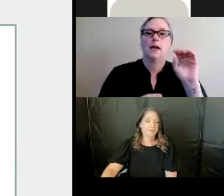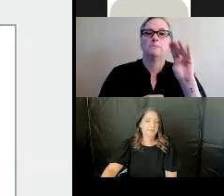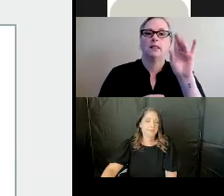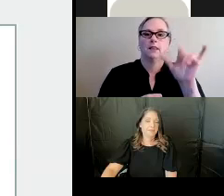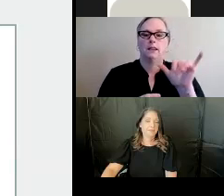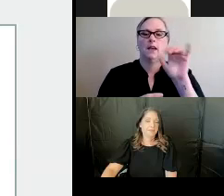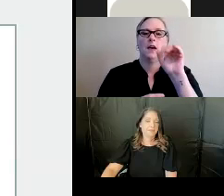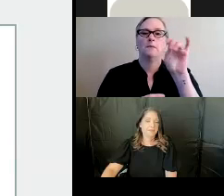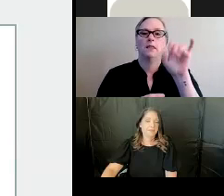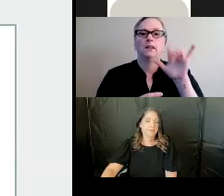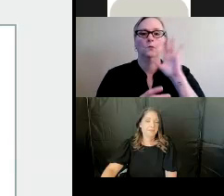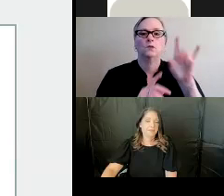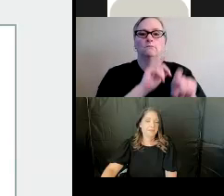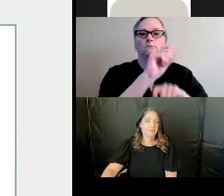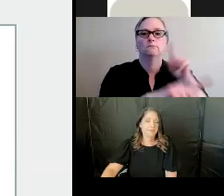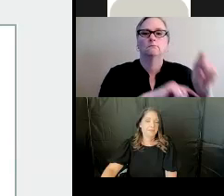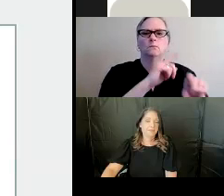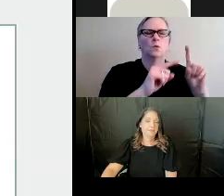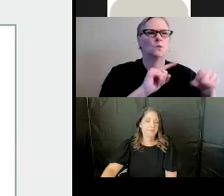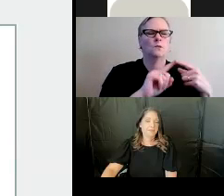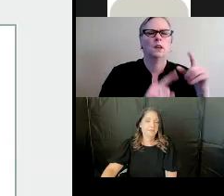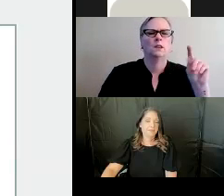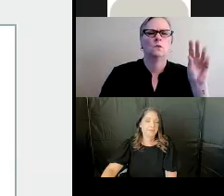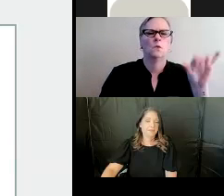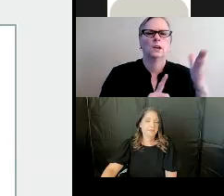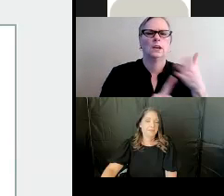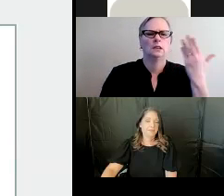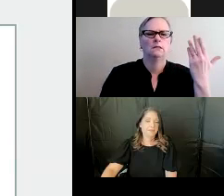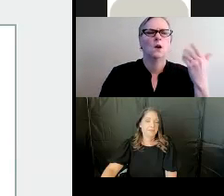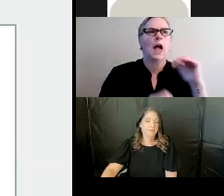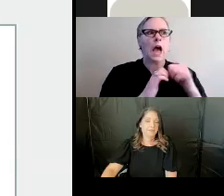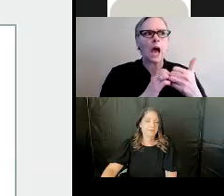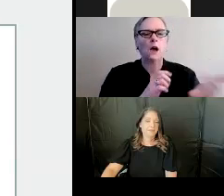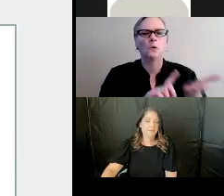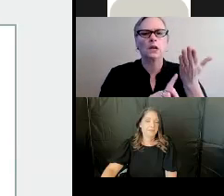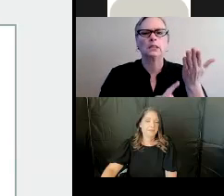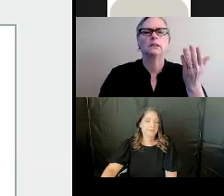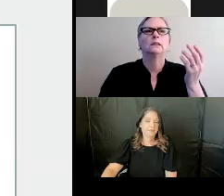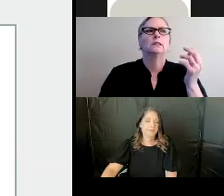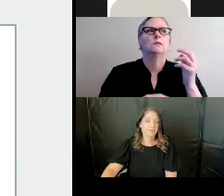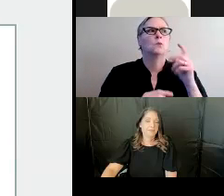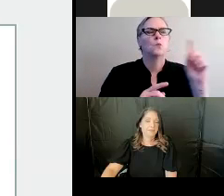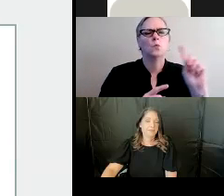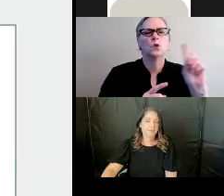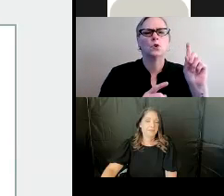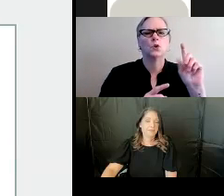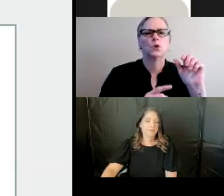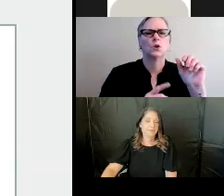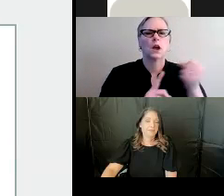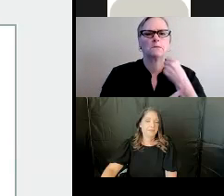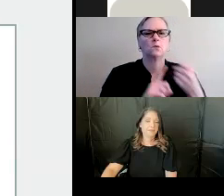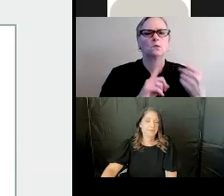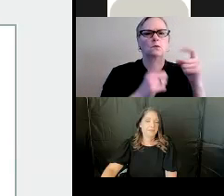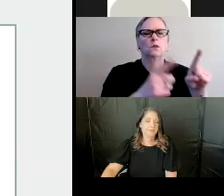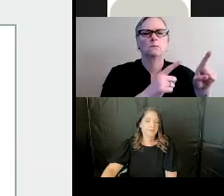as when does Tony hit him? How does he hit him? Where does the abuse take place? Here,